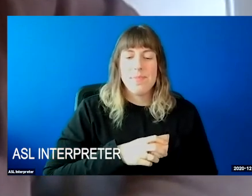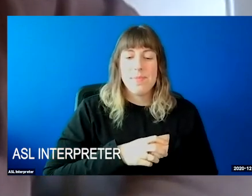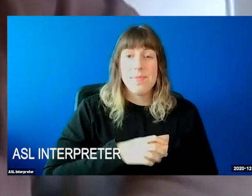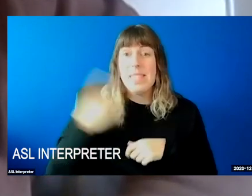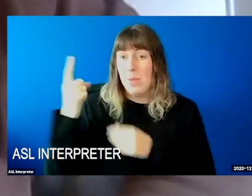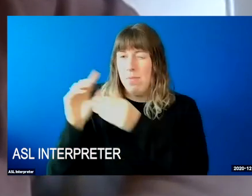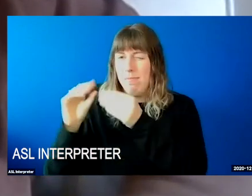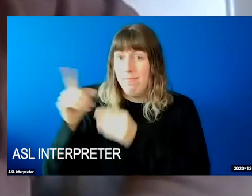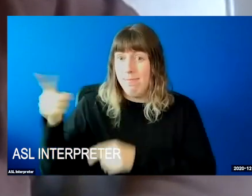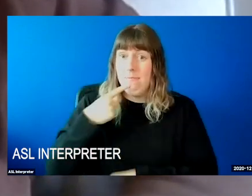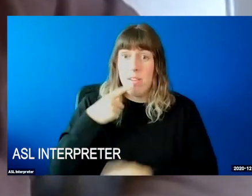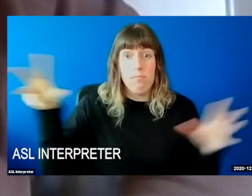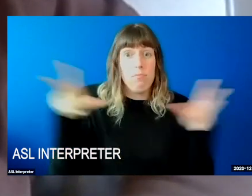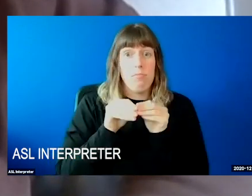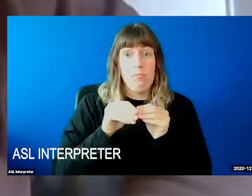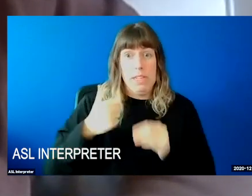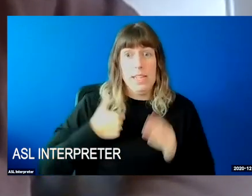As someone said in this journey,